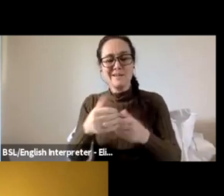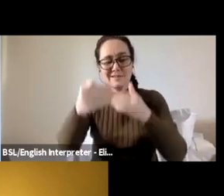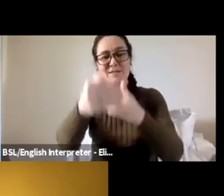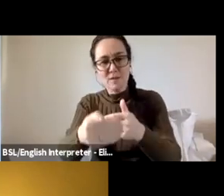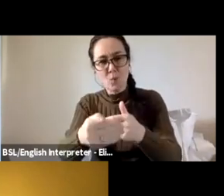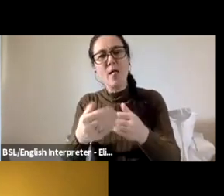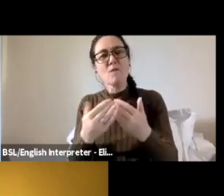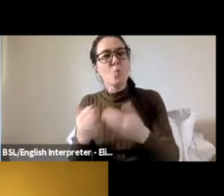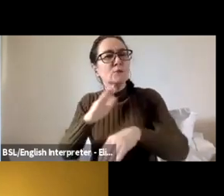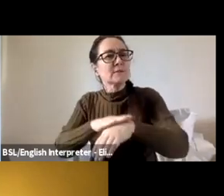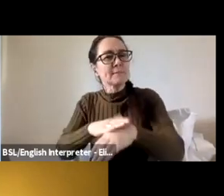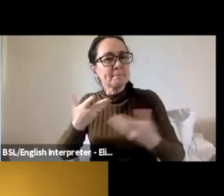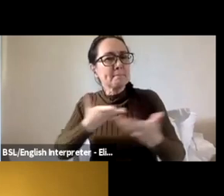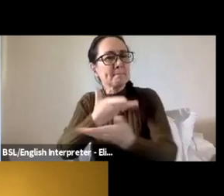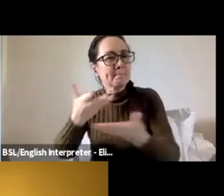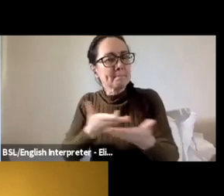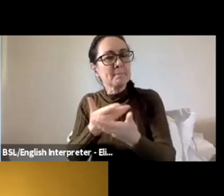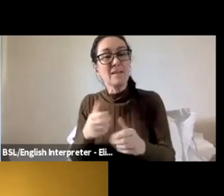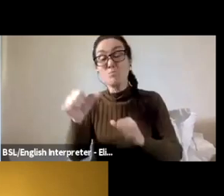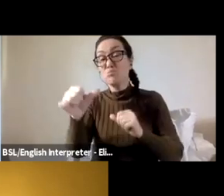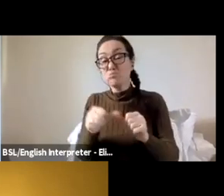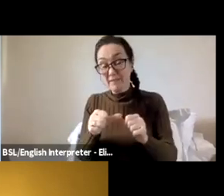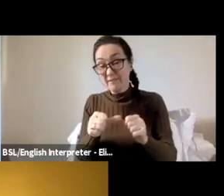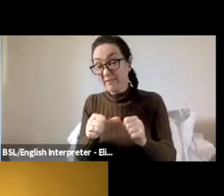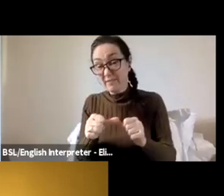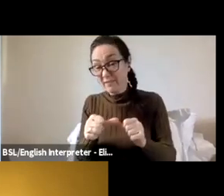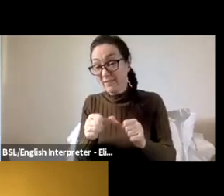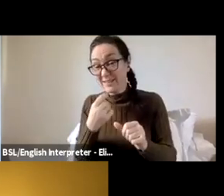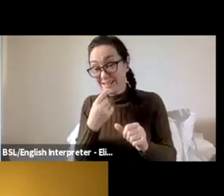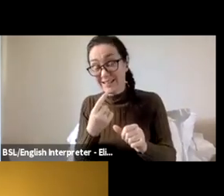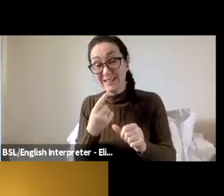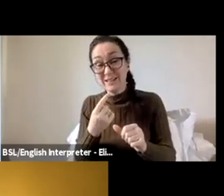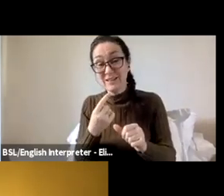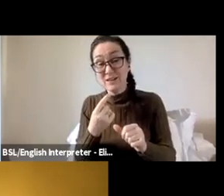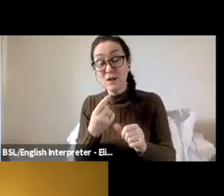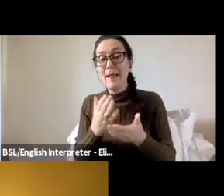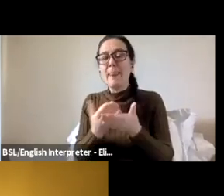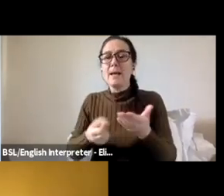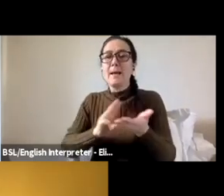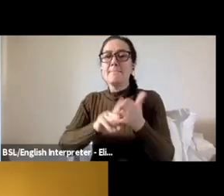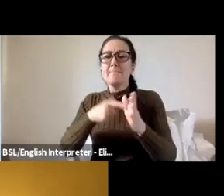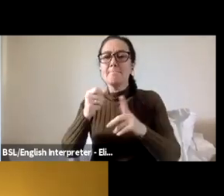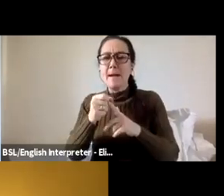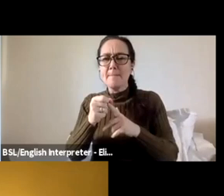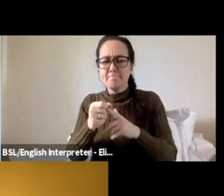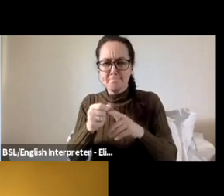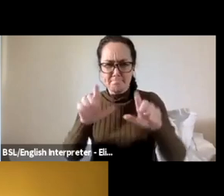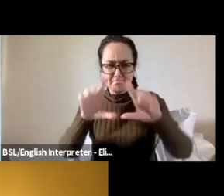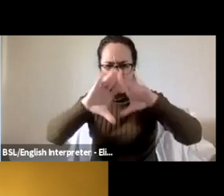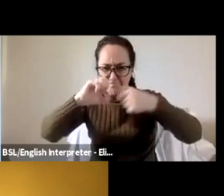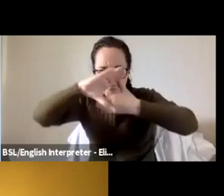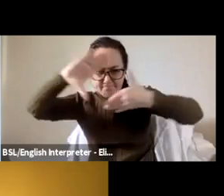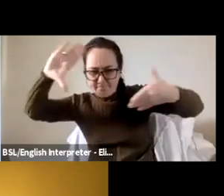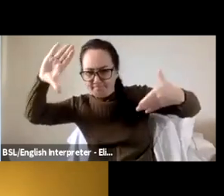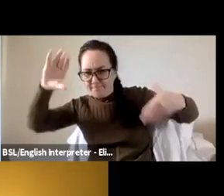time, but really briefly, when you do something like that, the first exercise, I think it's mapping all the subthematics and see the expertise of